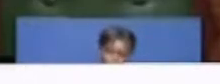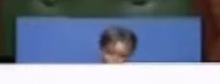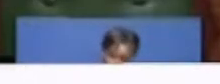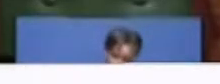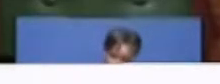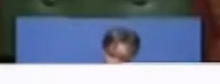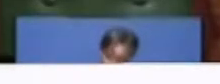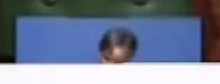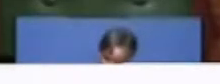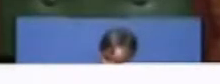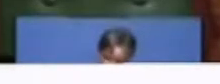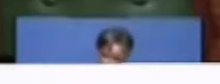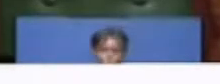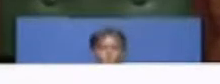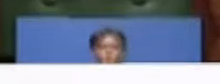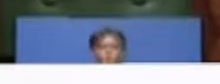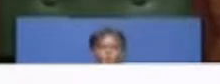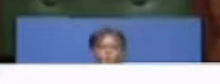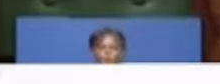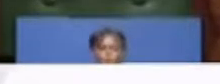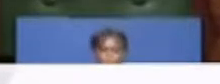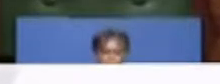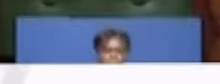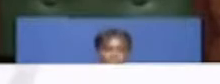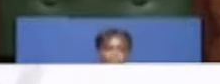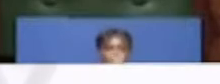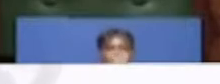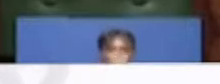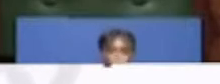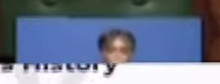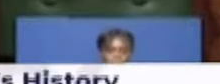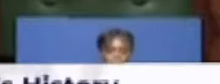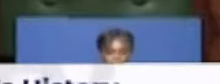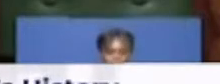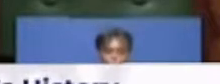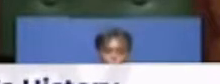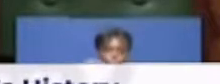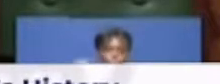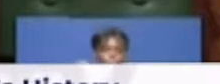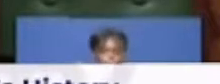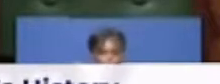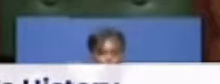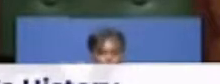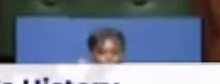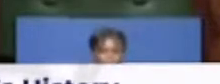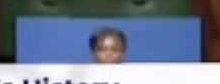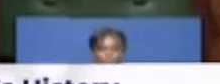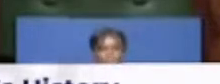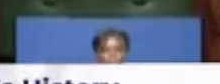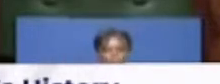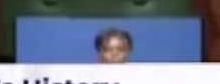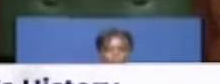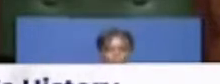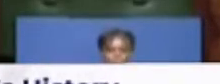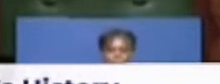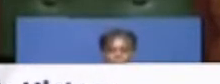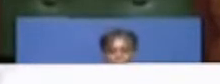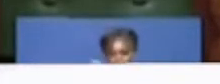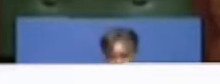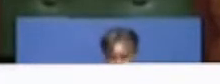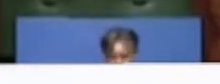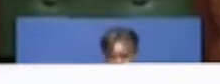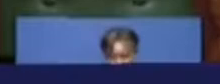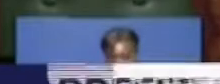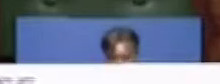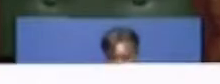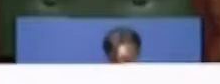law received Kenya shillings 562 billion instead of the 316 billion allocated to